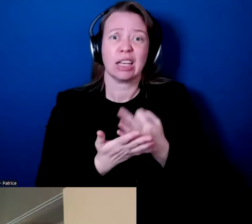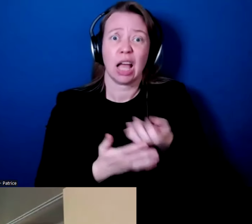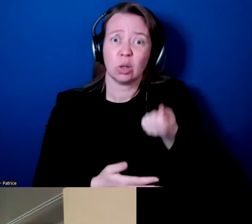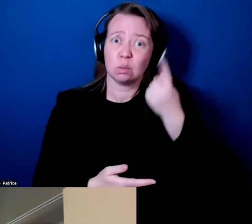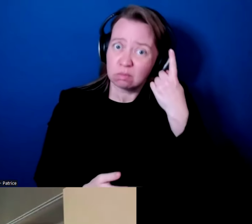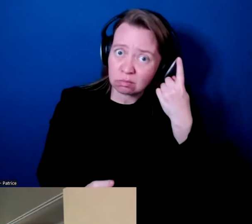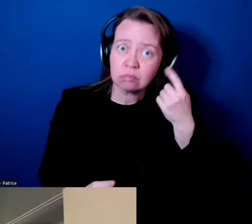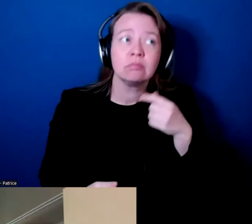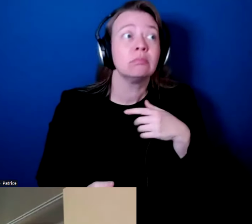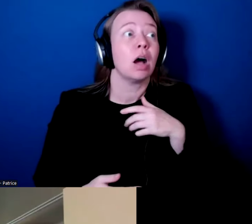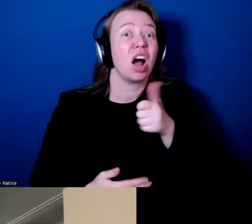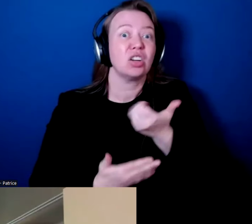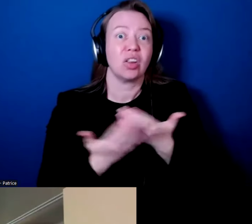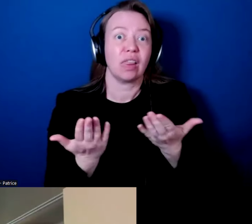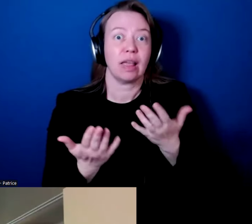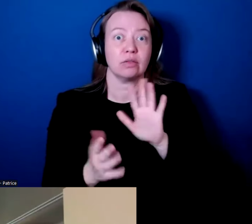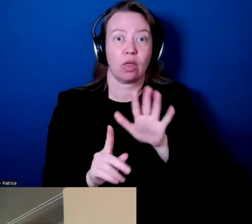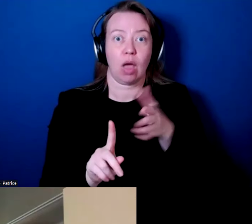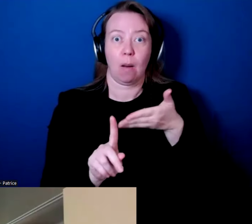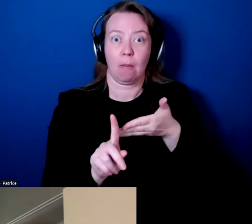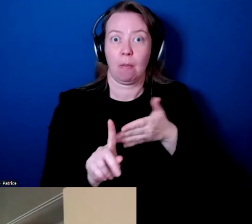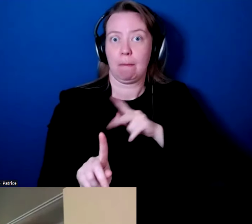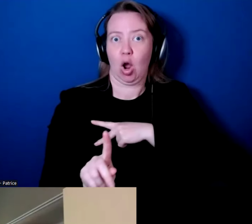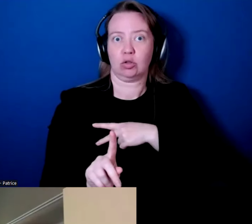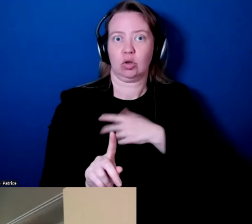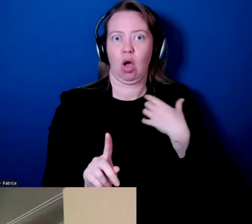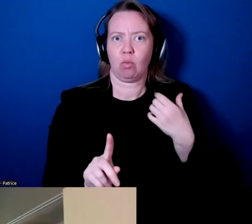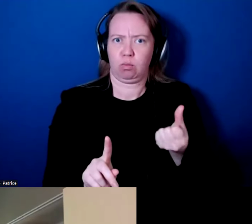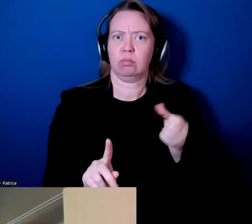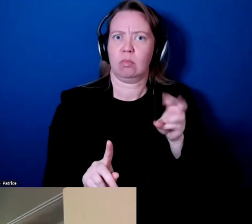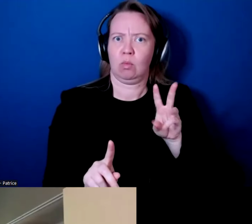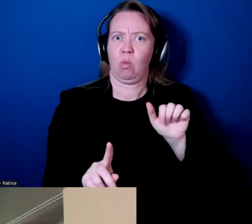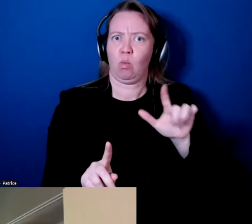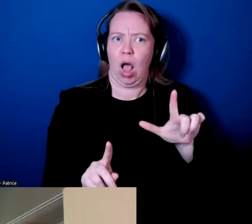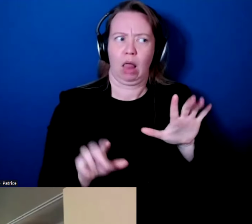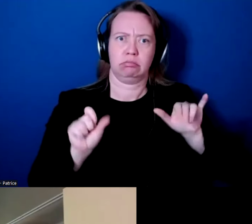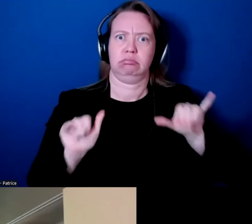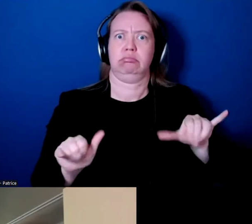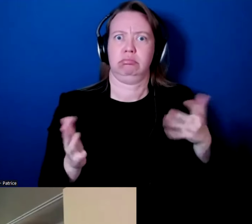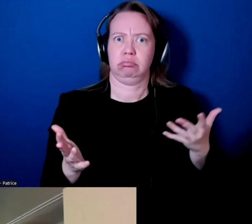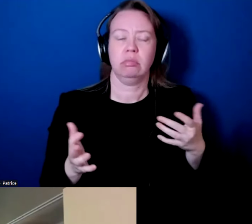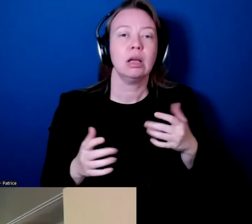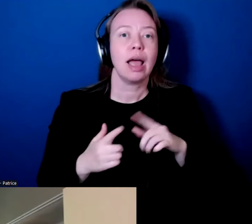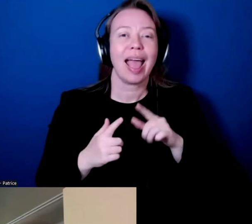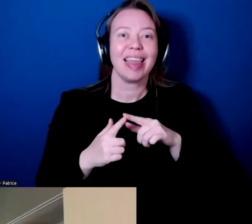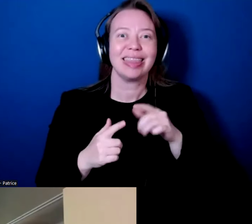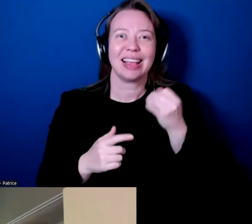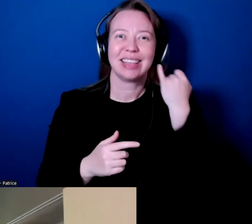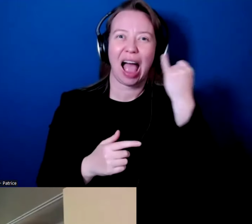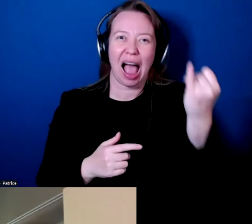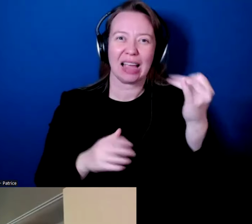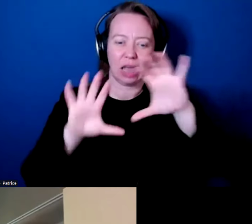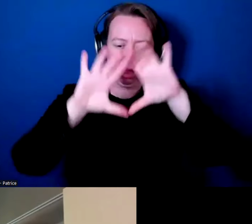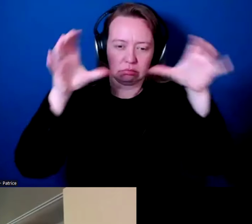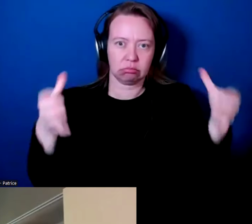and other determinants of well-being. And together, these efforts can help meet more of the holistic needs of this